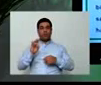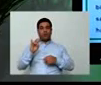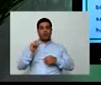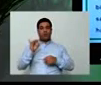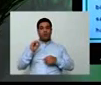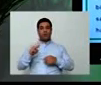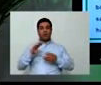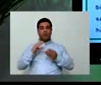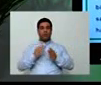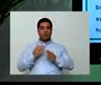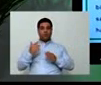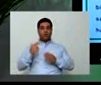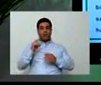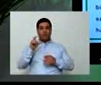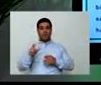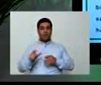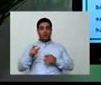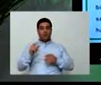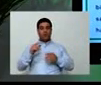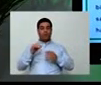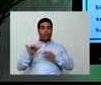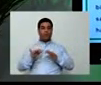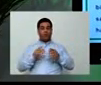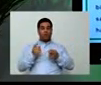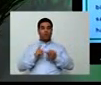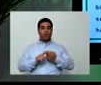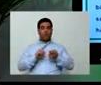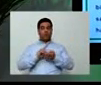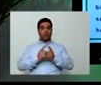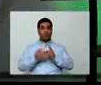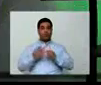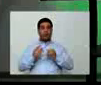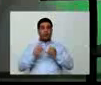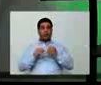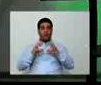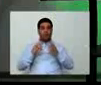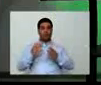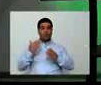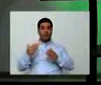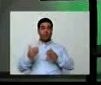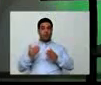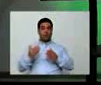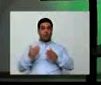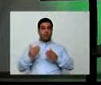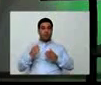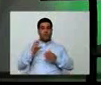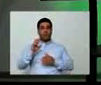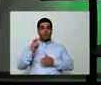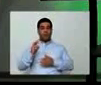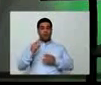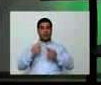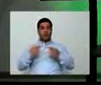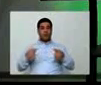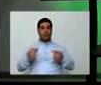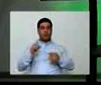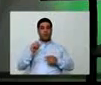gazi konsentratsiyasining inson faoliyati bilan bog'liq holda o'zgarishi, yer yuzida esa biologik